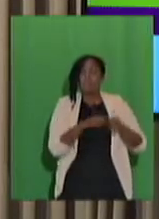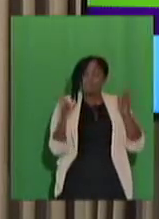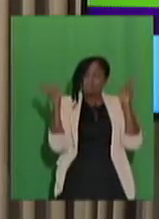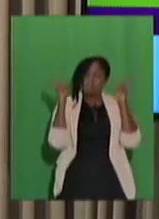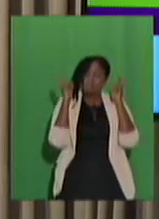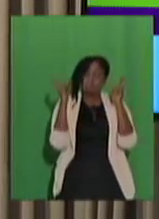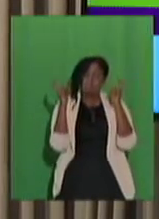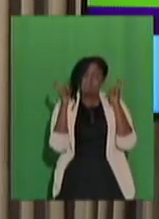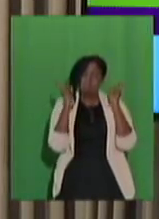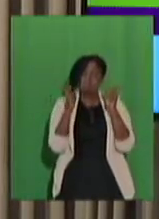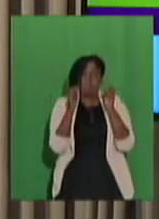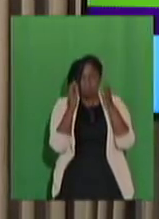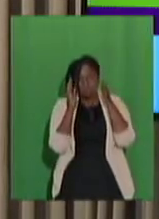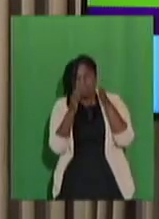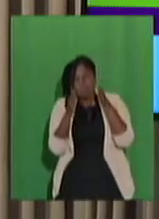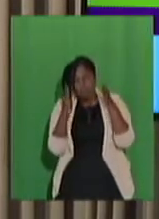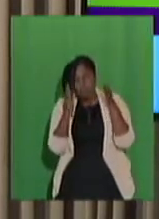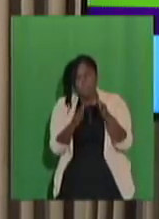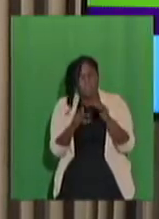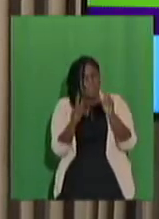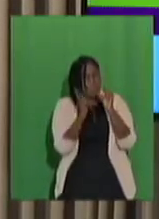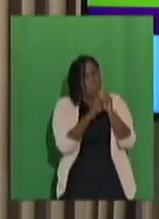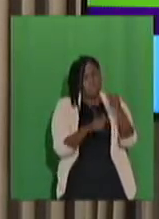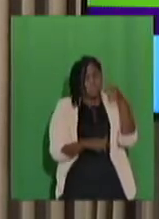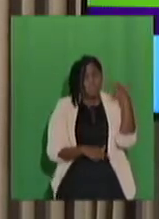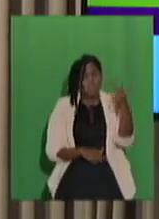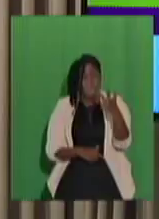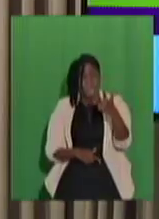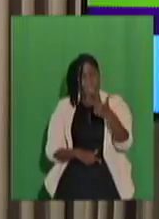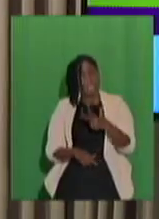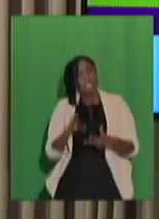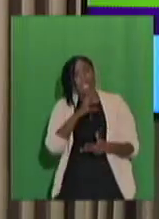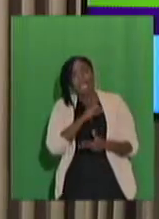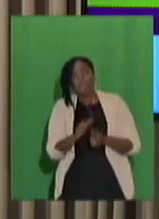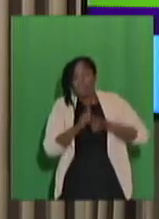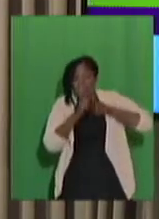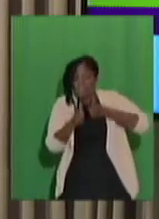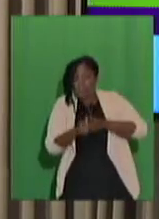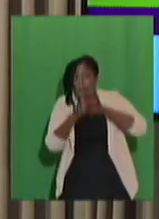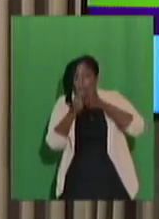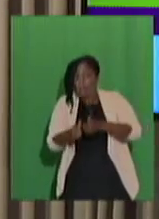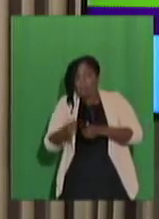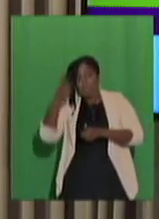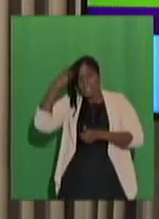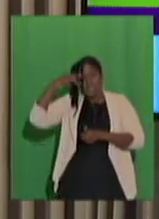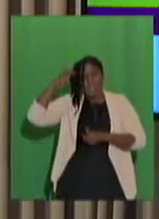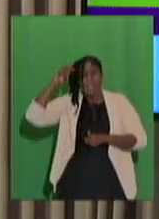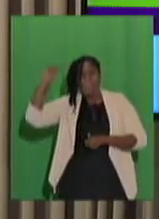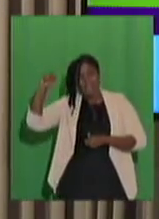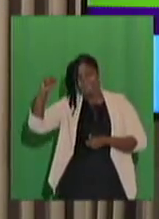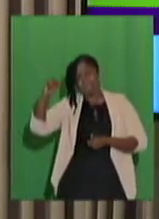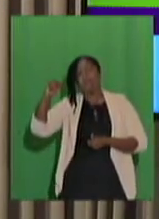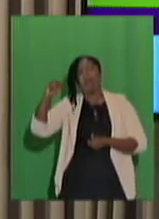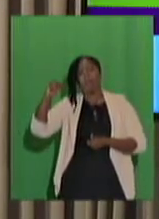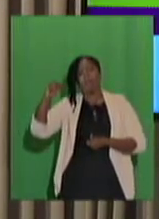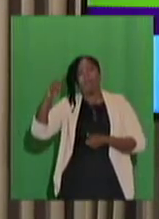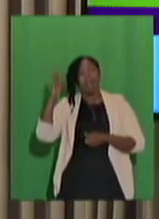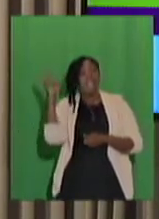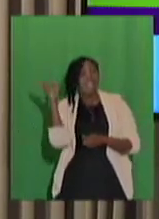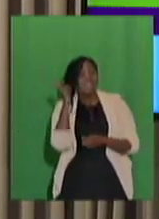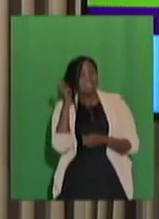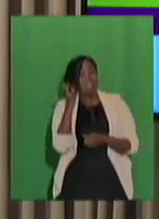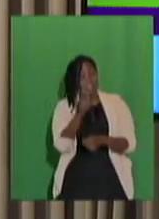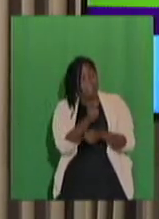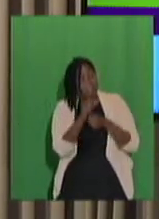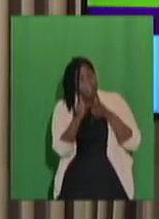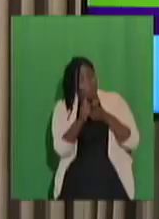if we listen to everyone from the Honorable Prime Minister come down, I guarantee you we can beat this enemy.